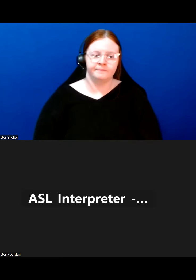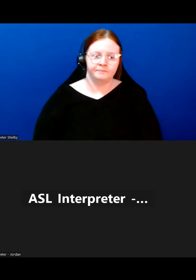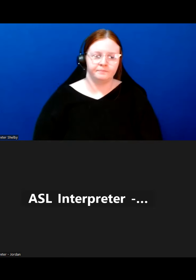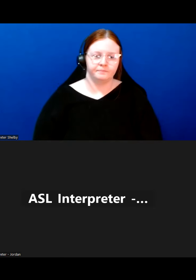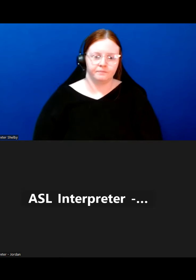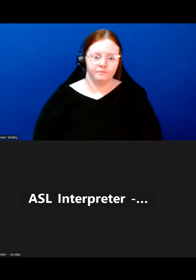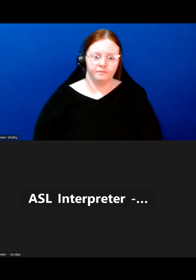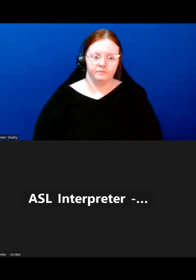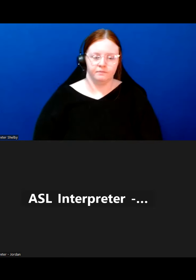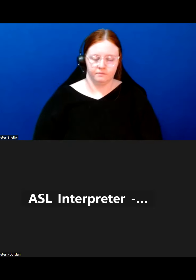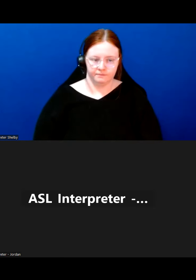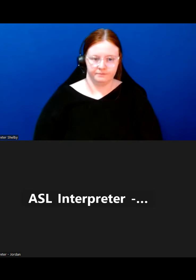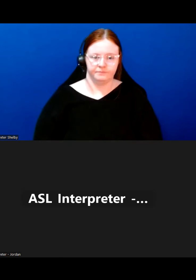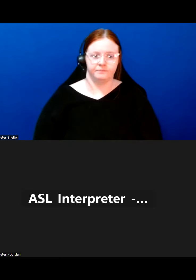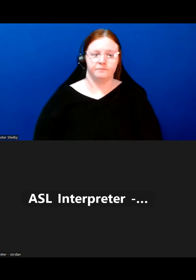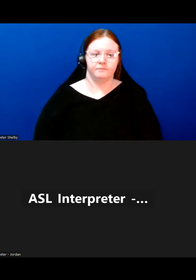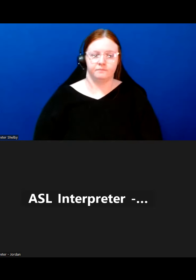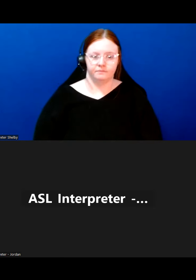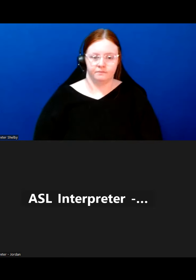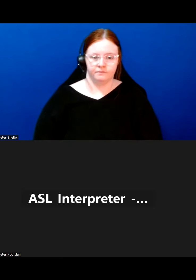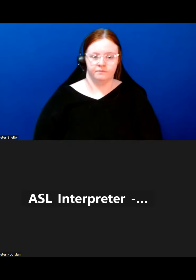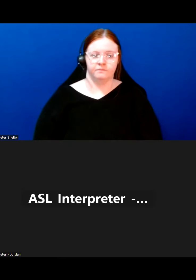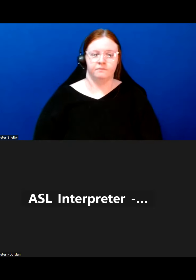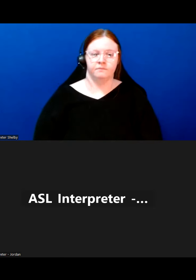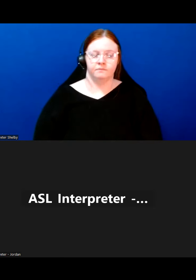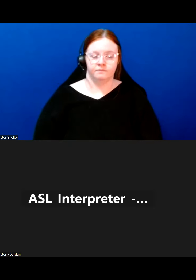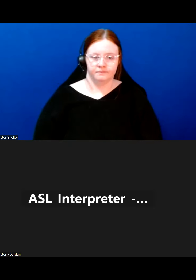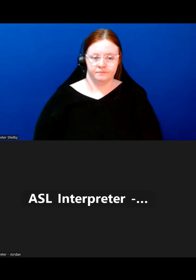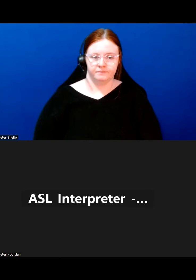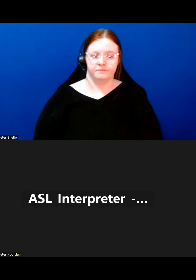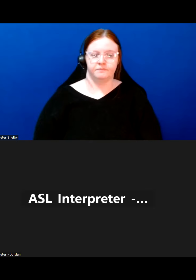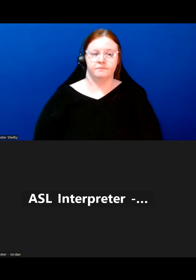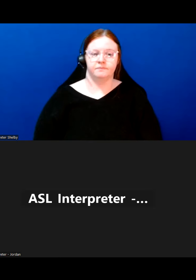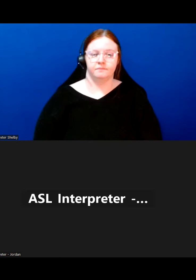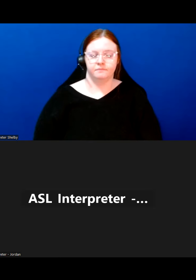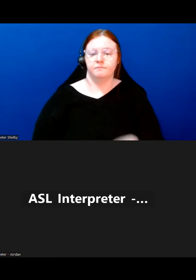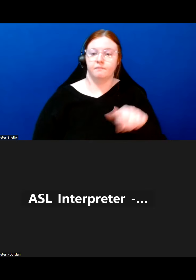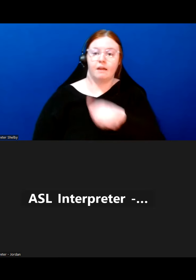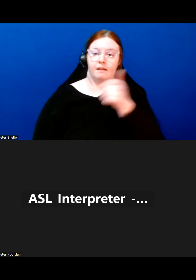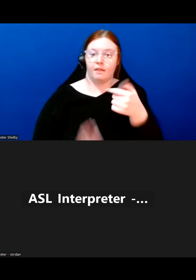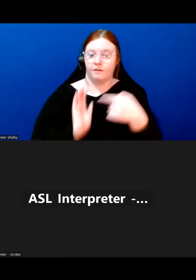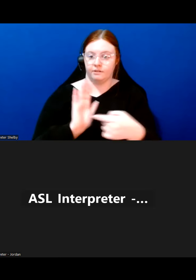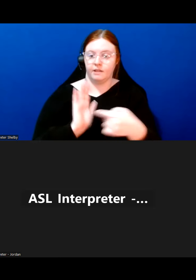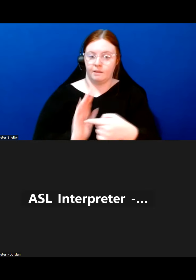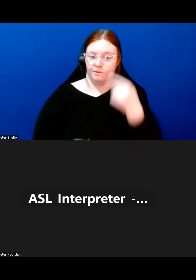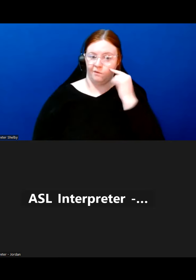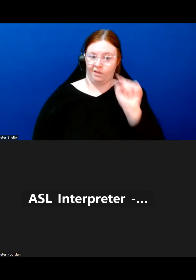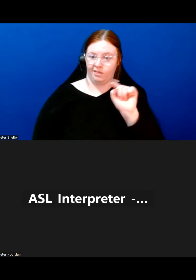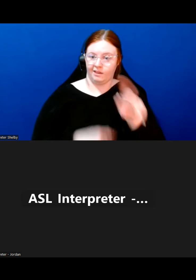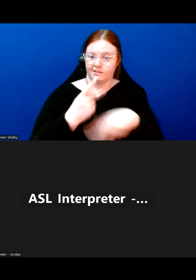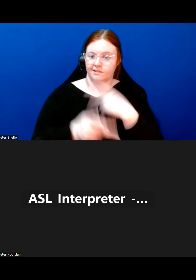The second example of what may cause a conductive hearing loss here, you can see